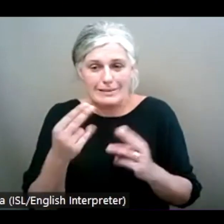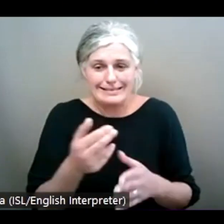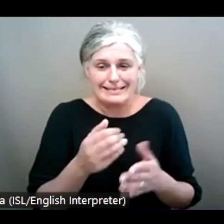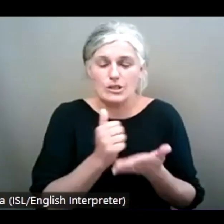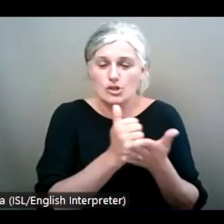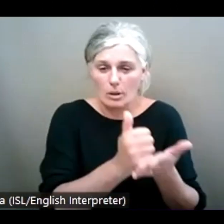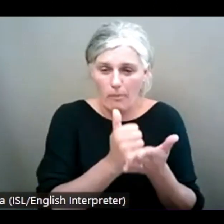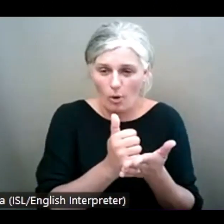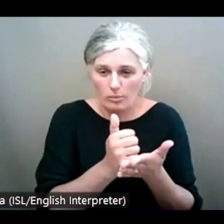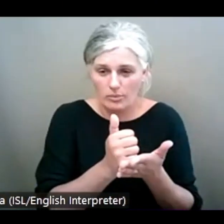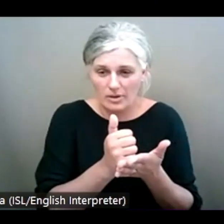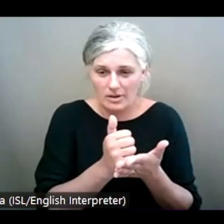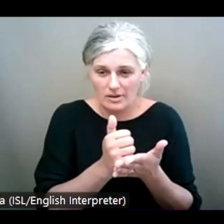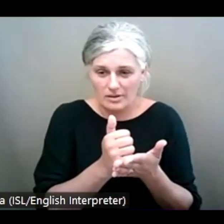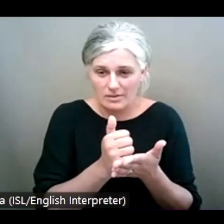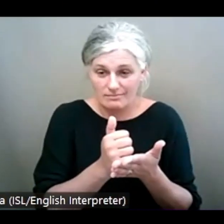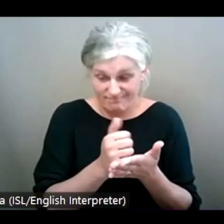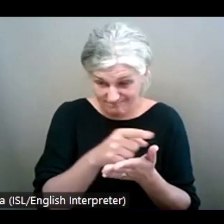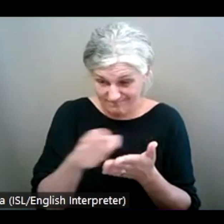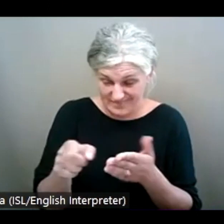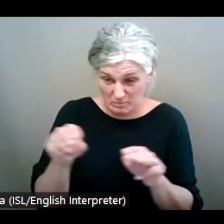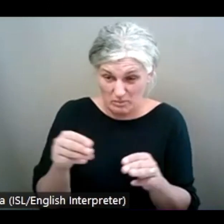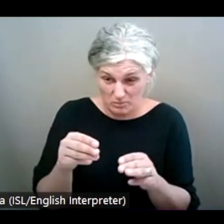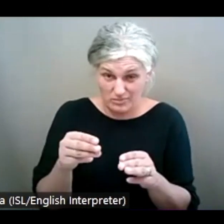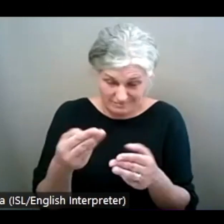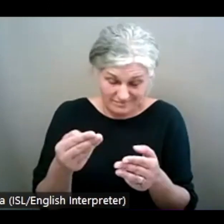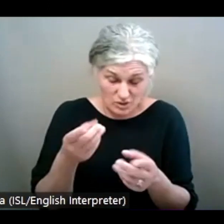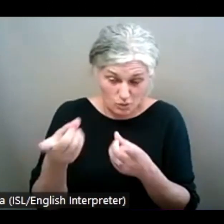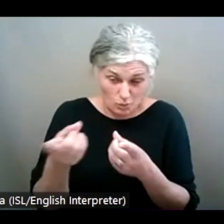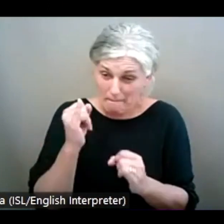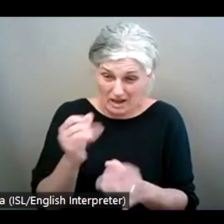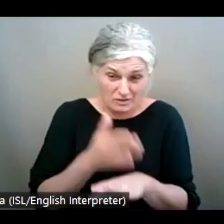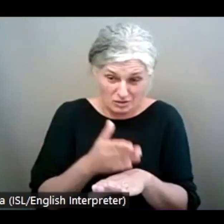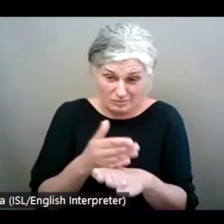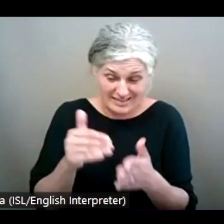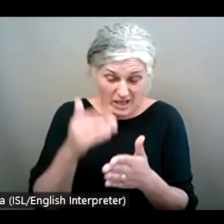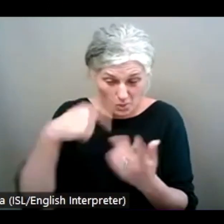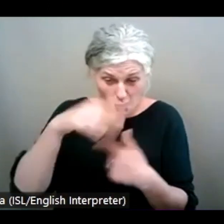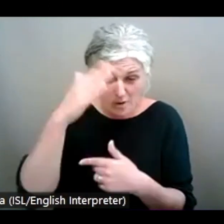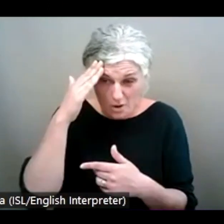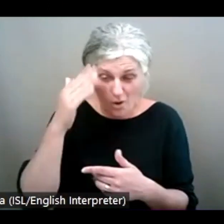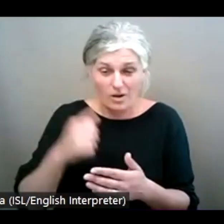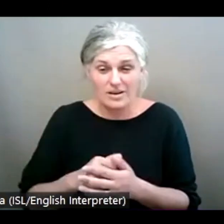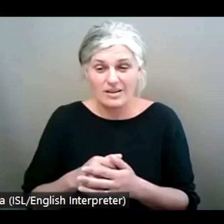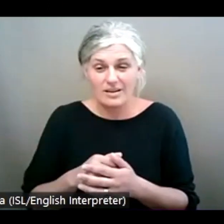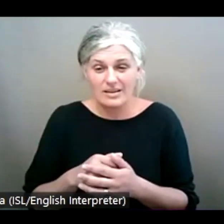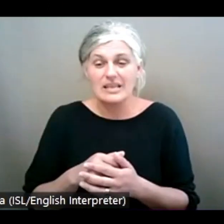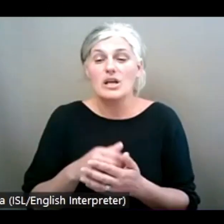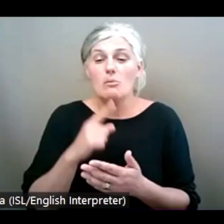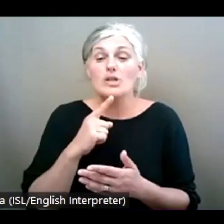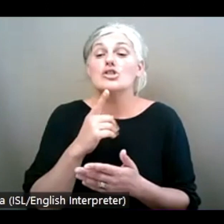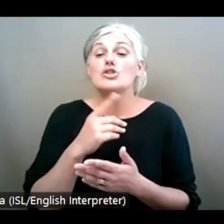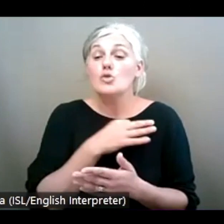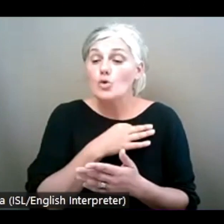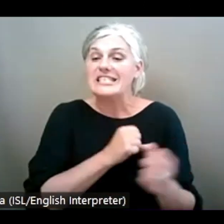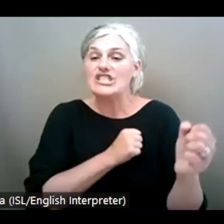they're doing a bad job. And we know they're doing a bad job, like they're really good at